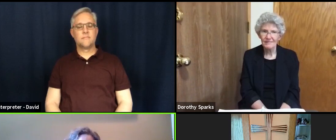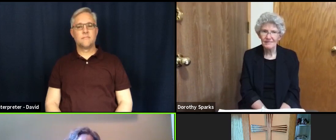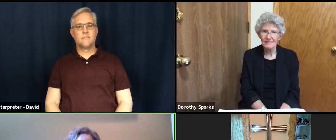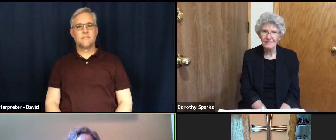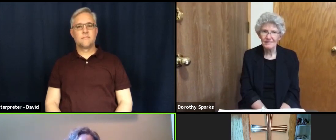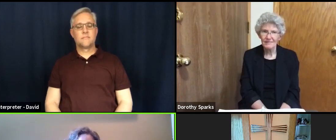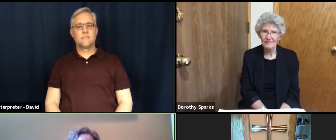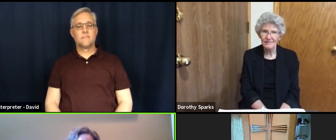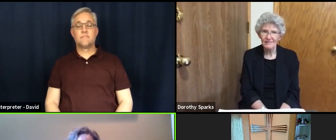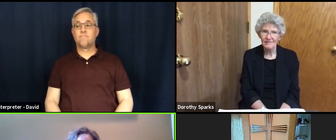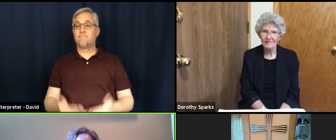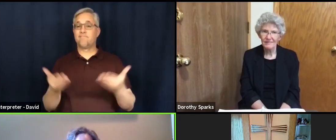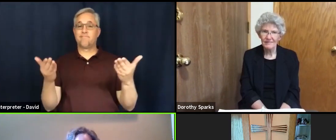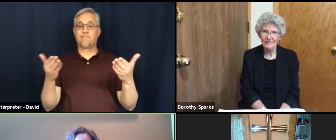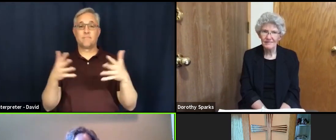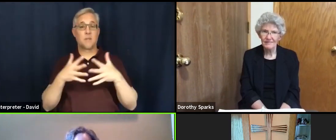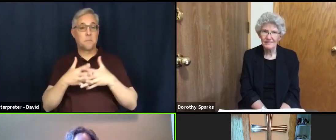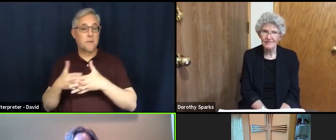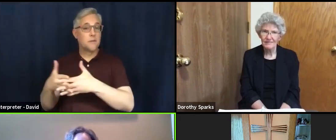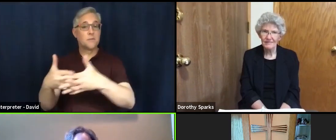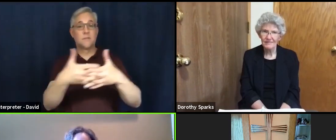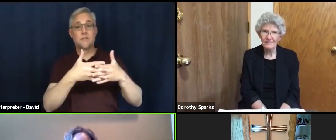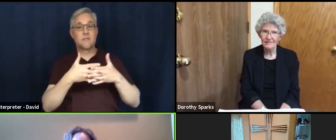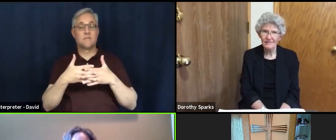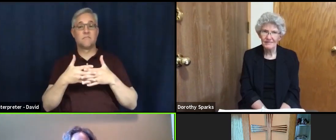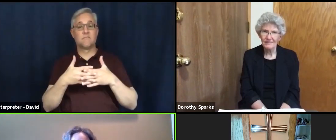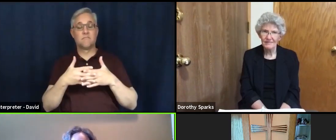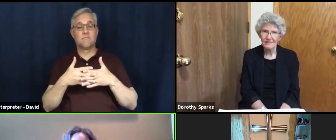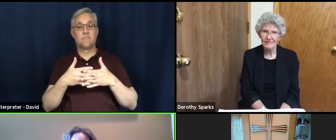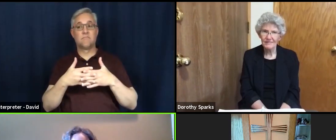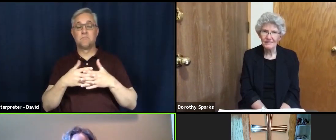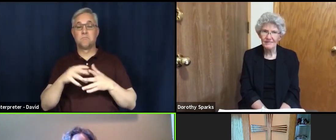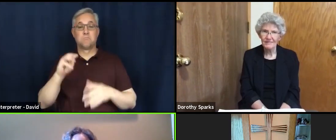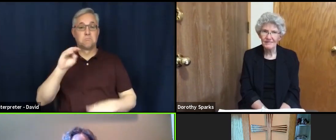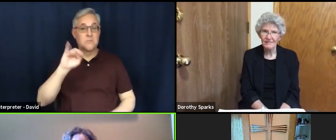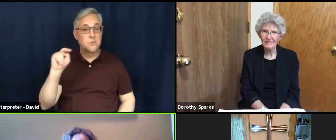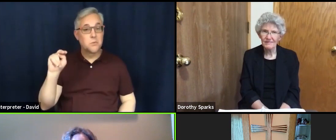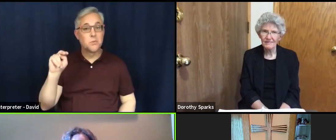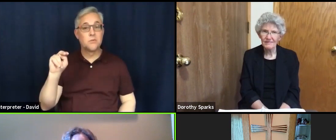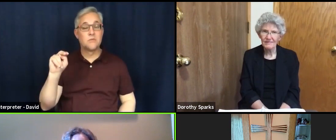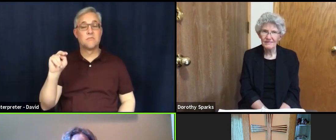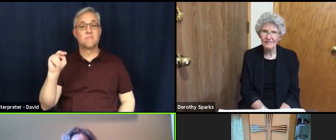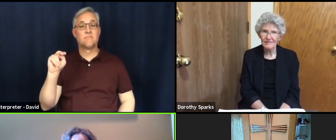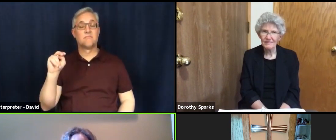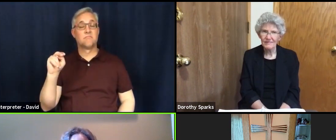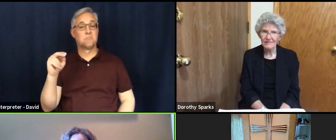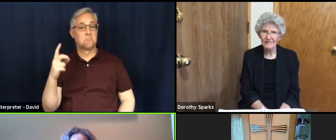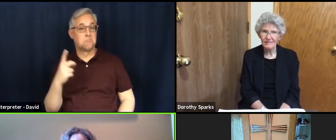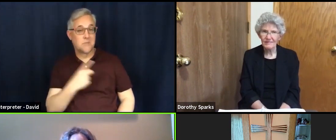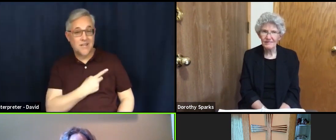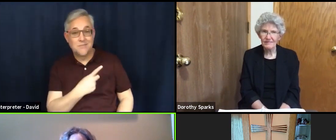our cities, our towns, that we see one another